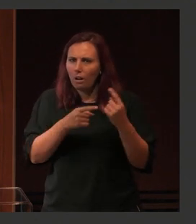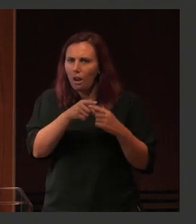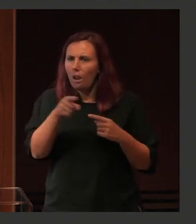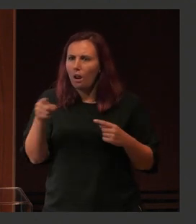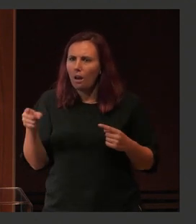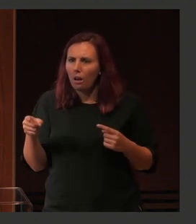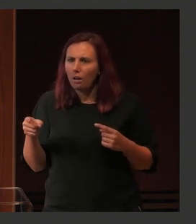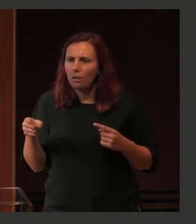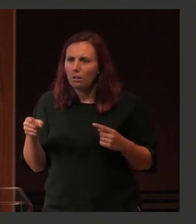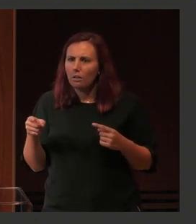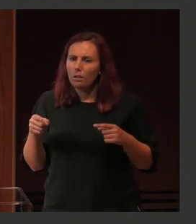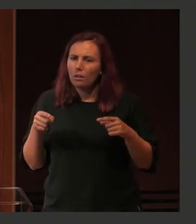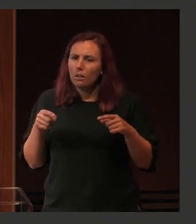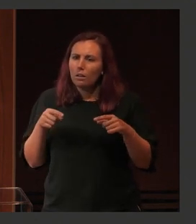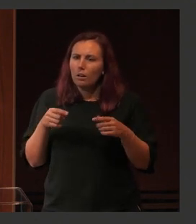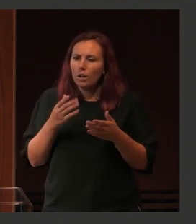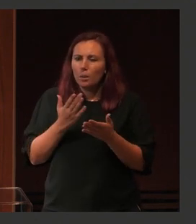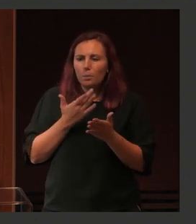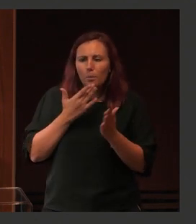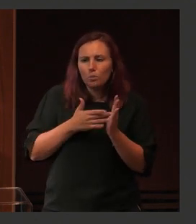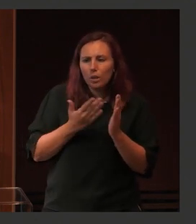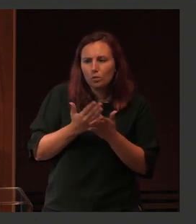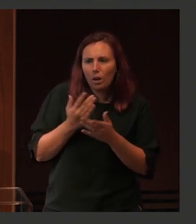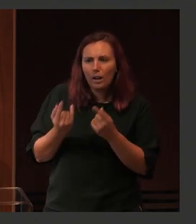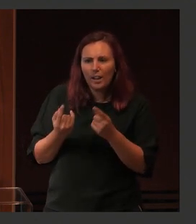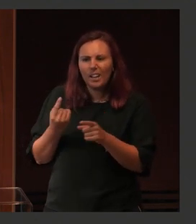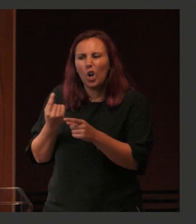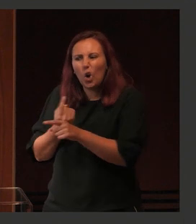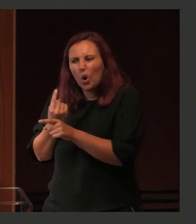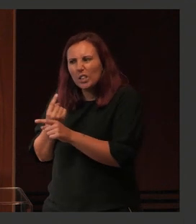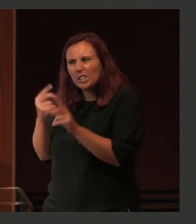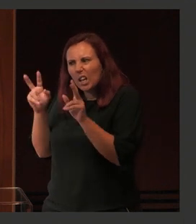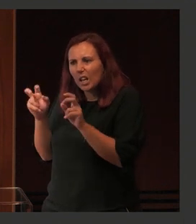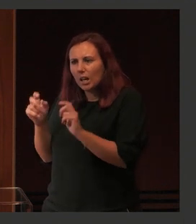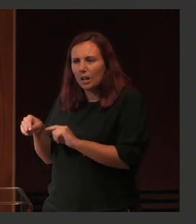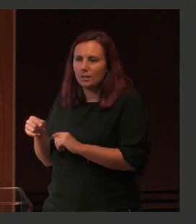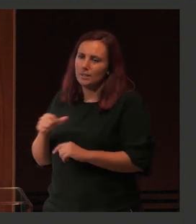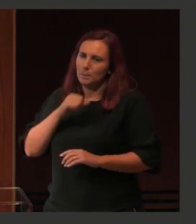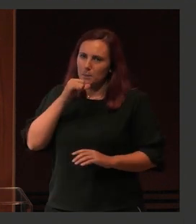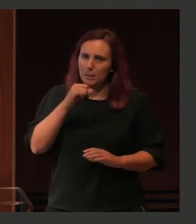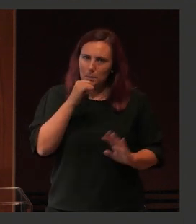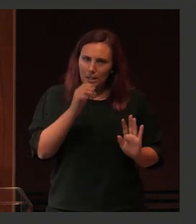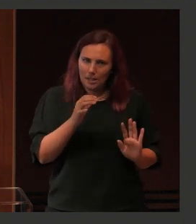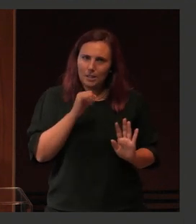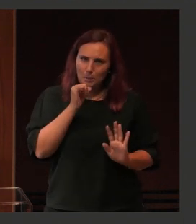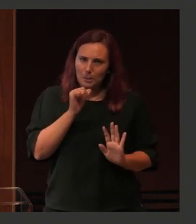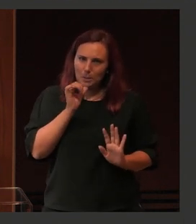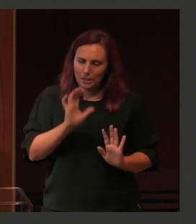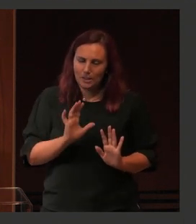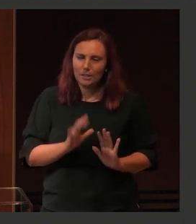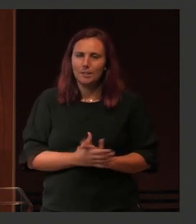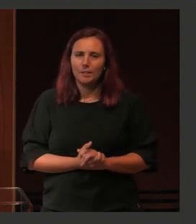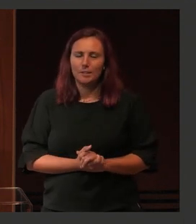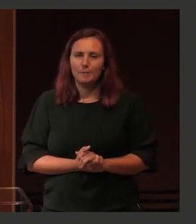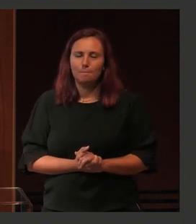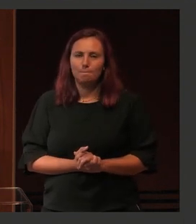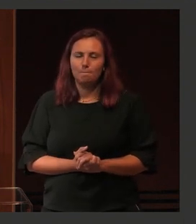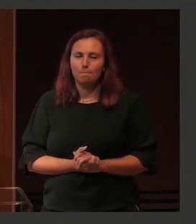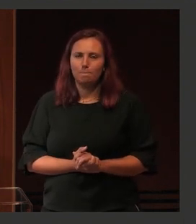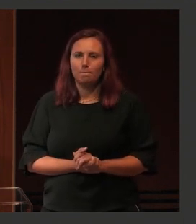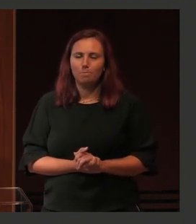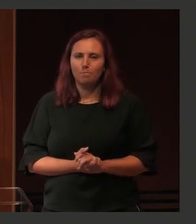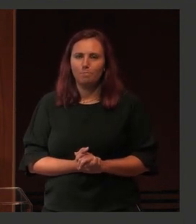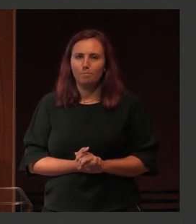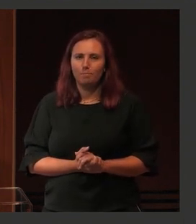school libraries? No, not yet, not yet. Not yet. So you see to the